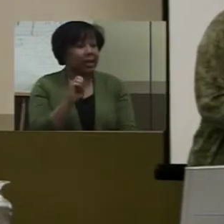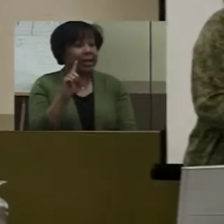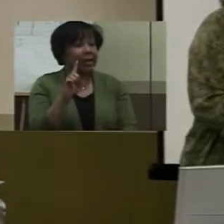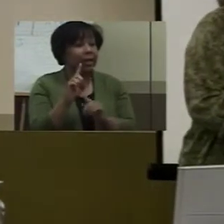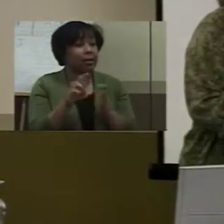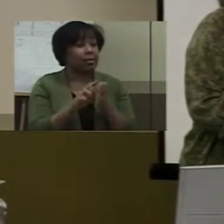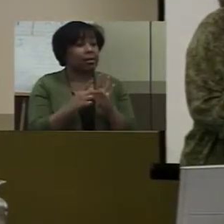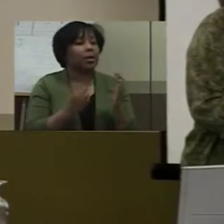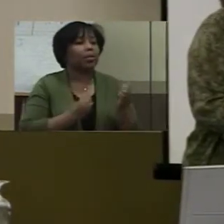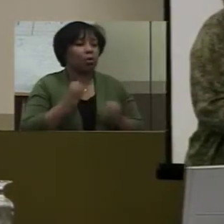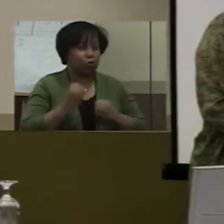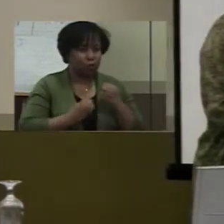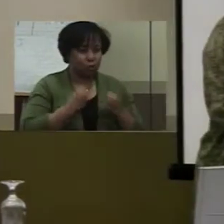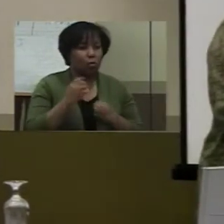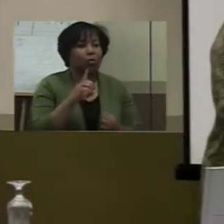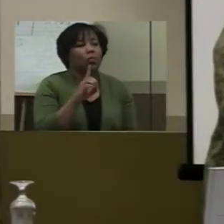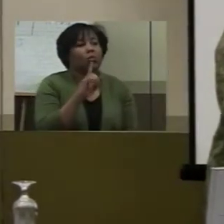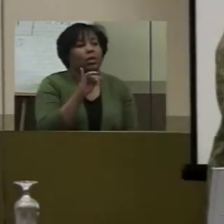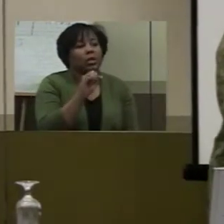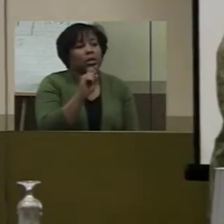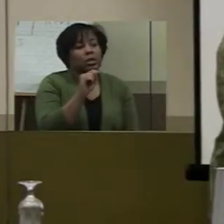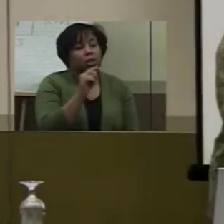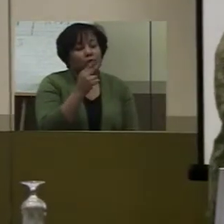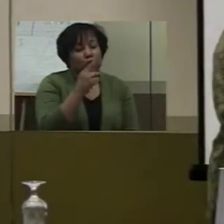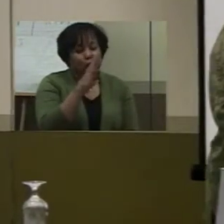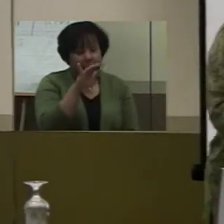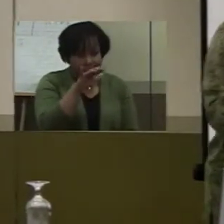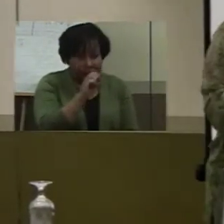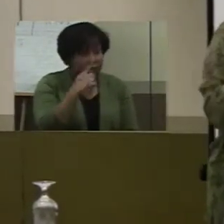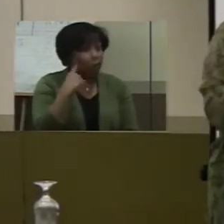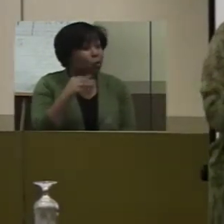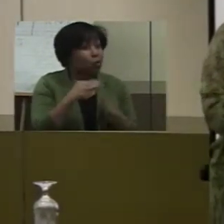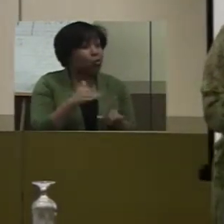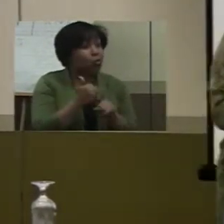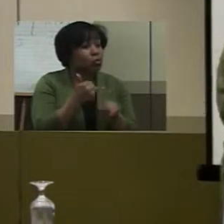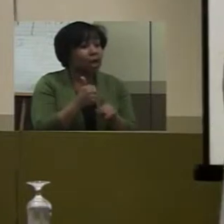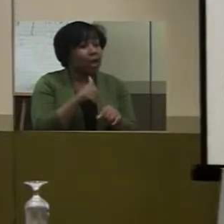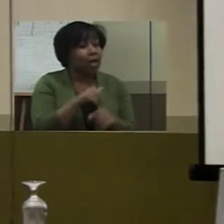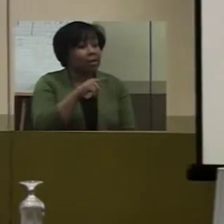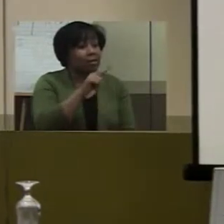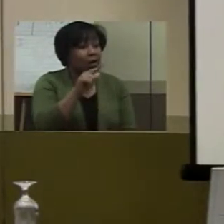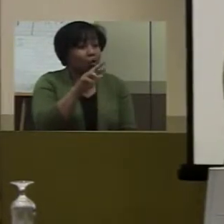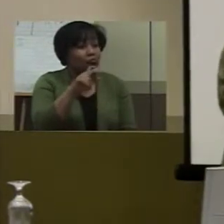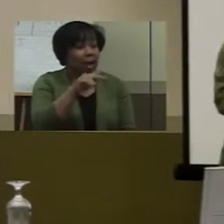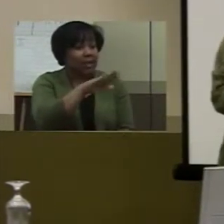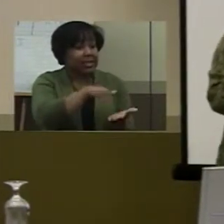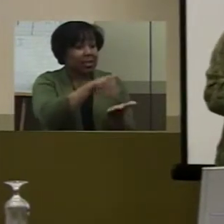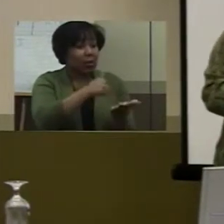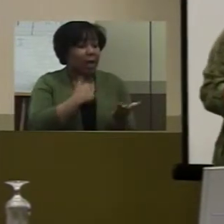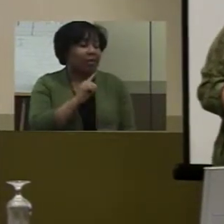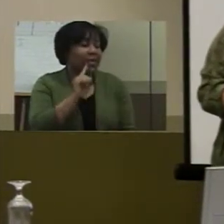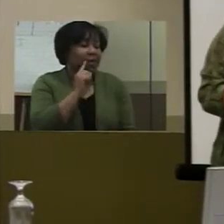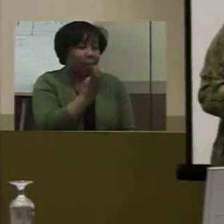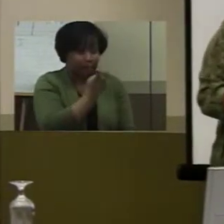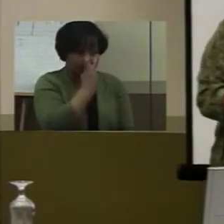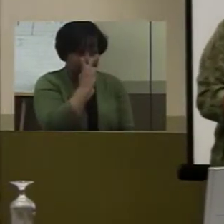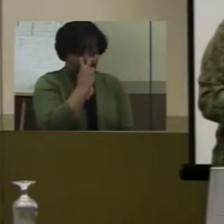ED is emotional disturbance. And for students who are at Phil Rock Center and have the